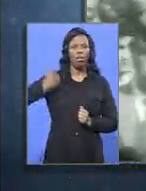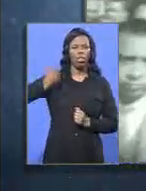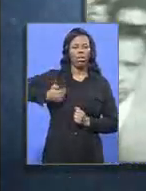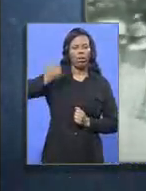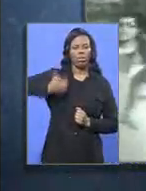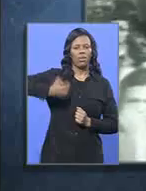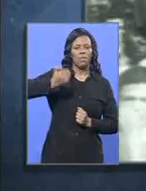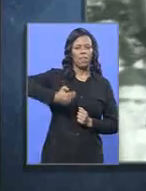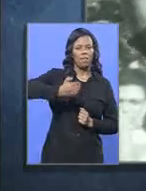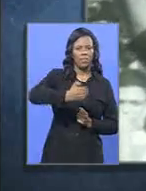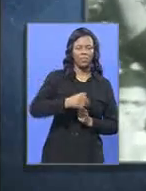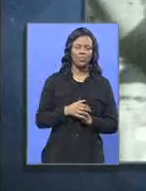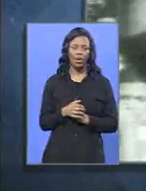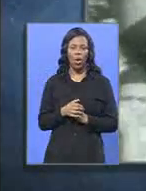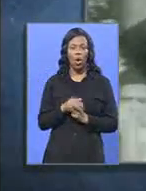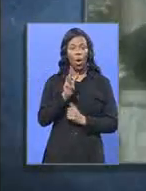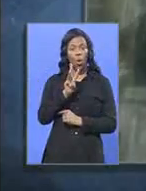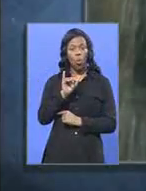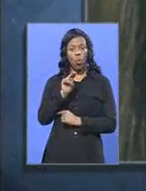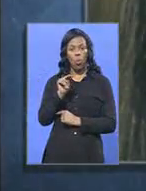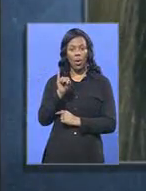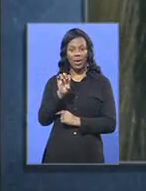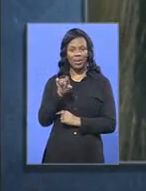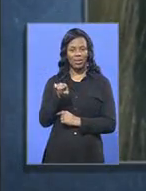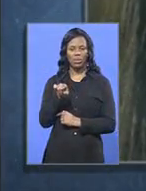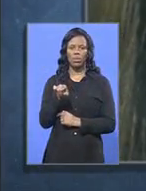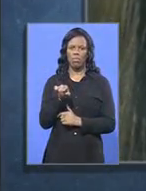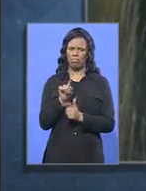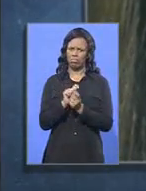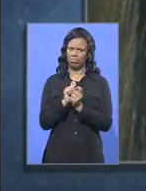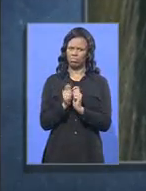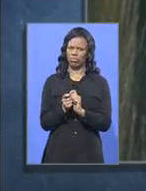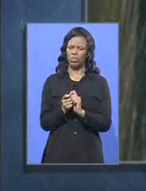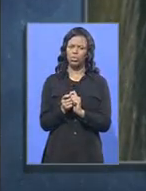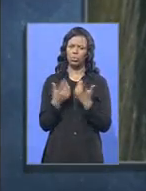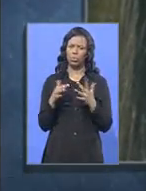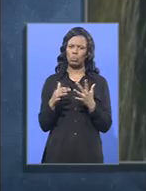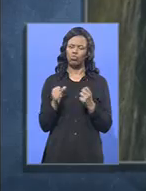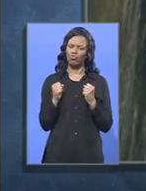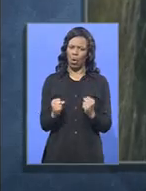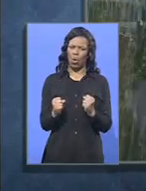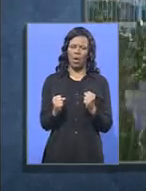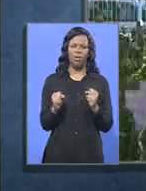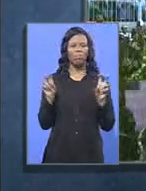Comrade Winnie became an important link between Madiba,